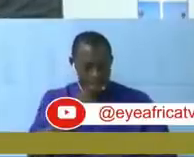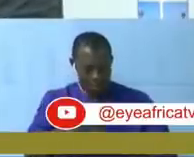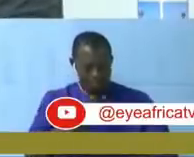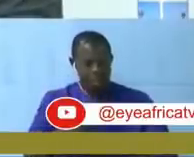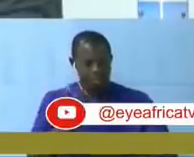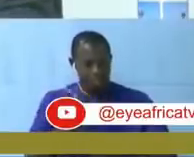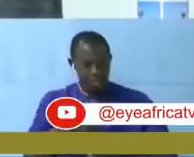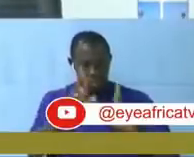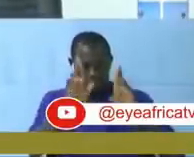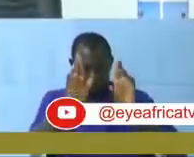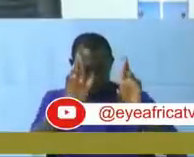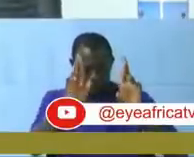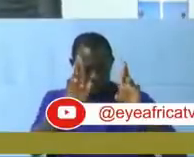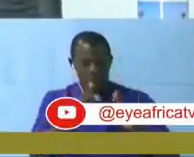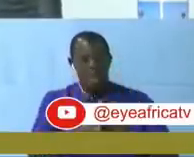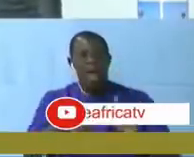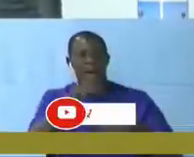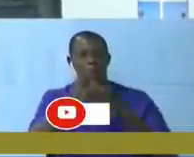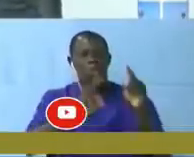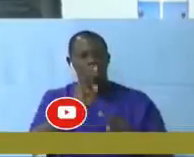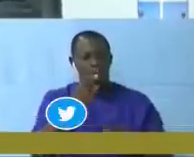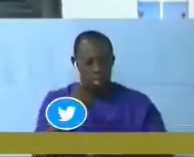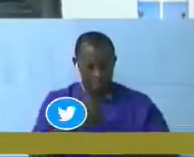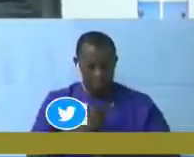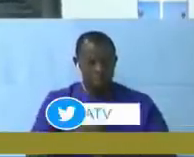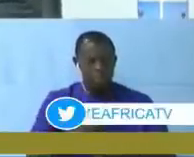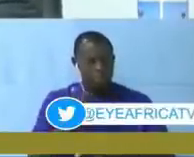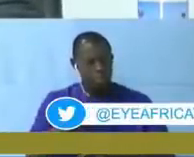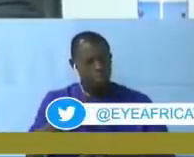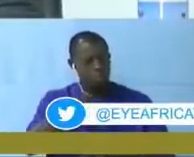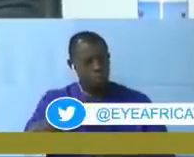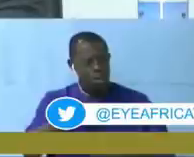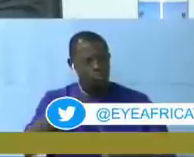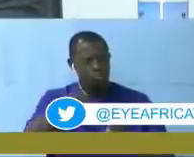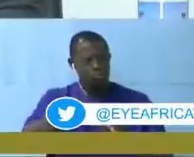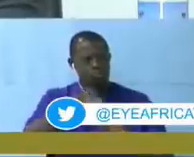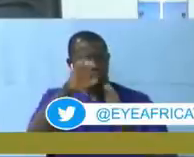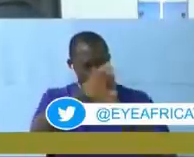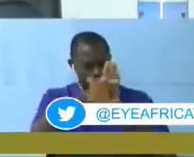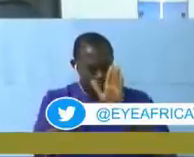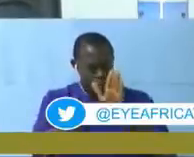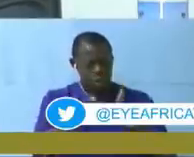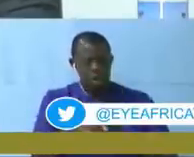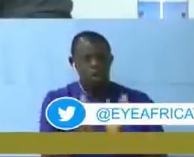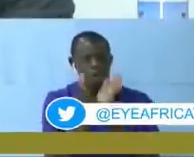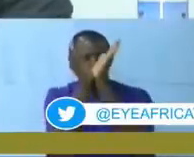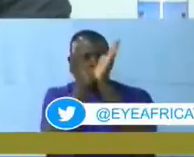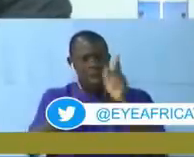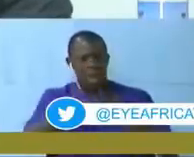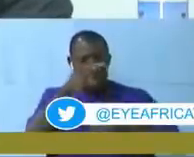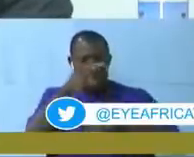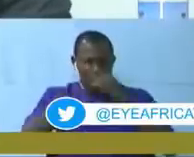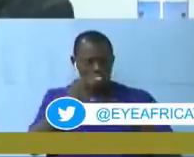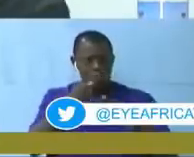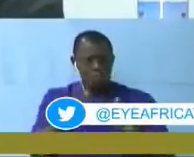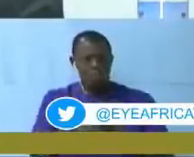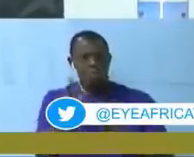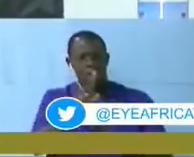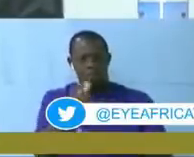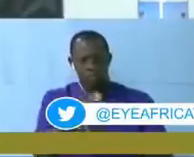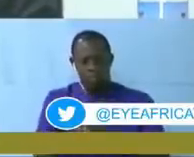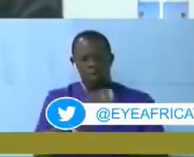to what was the constitution on the day after the referendum. Buga rek